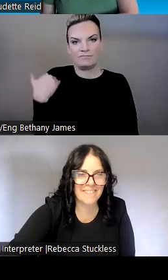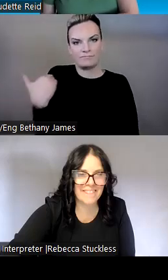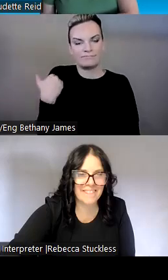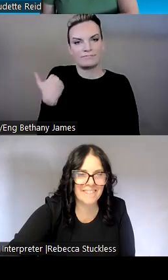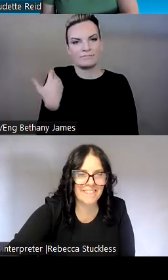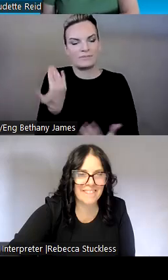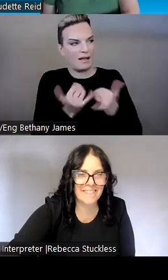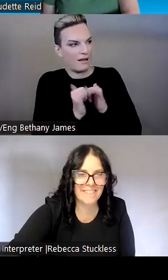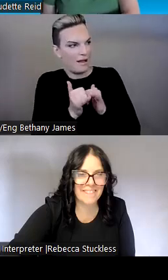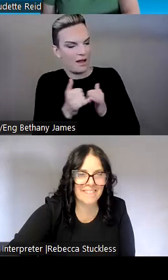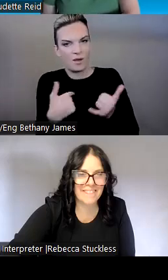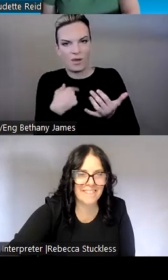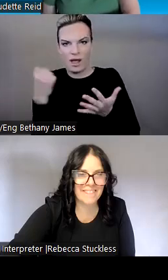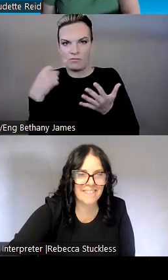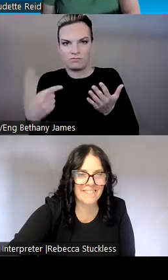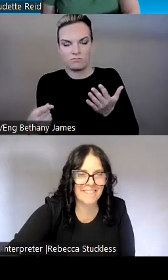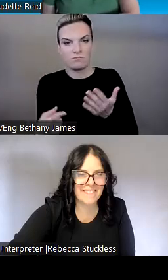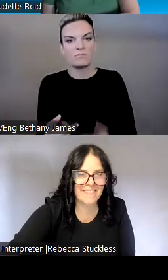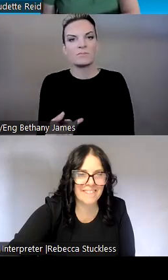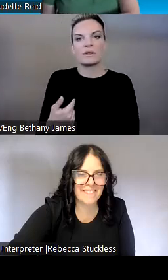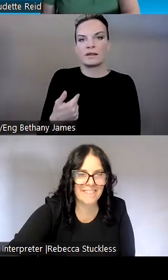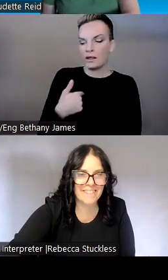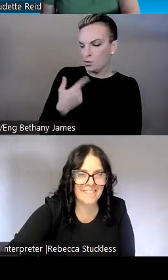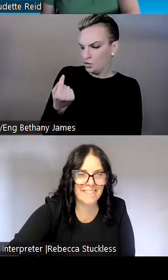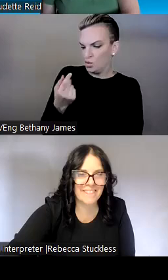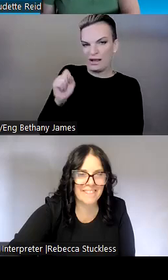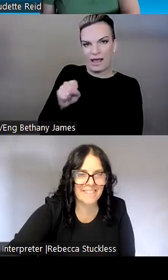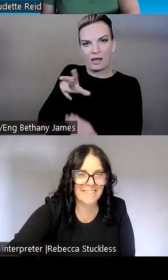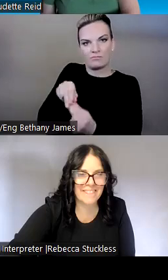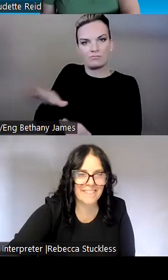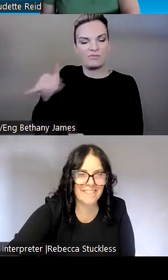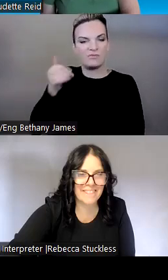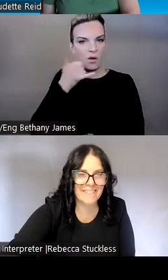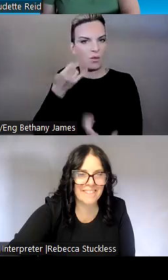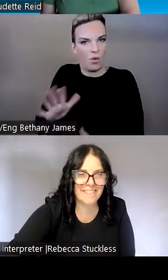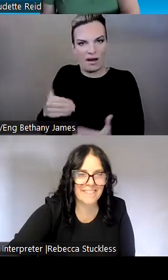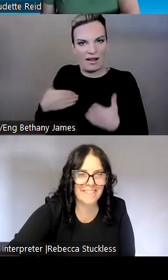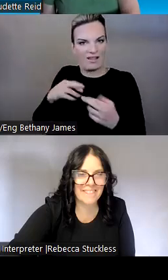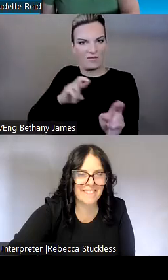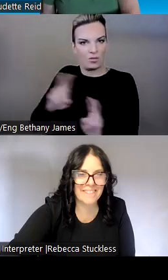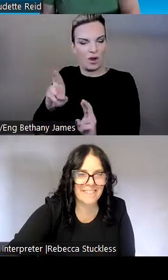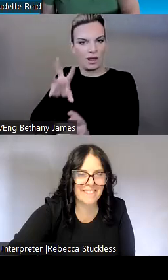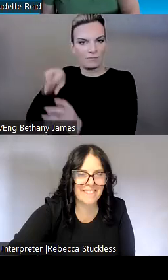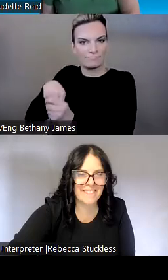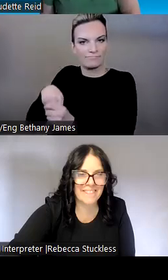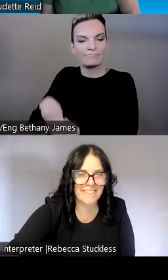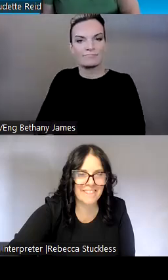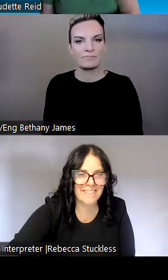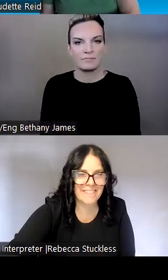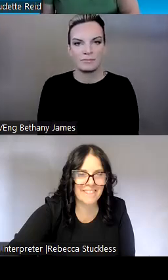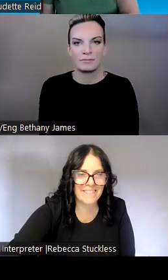would allow them to do the things that they need to do. There are many